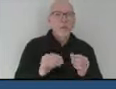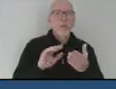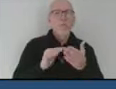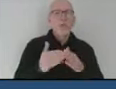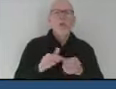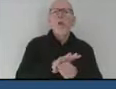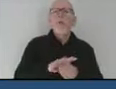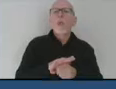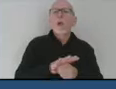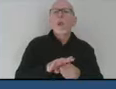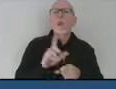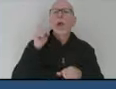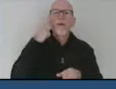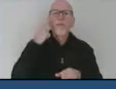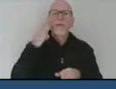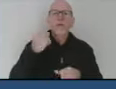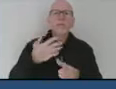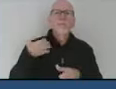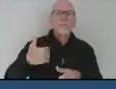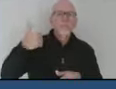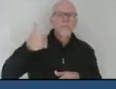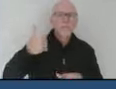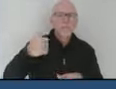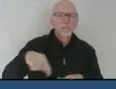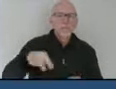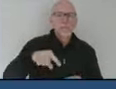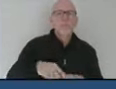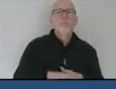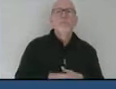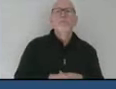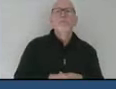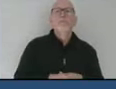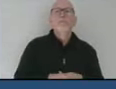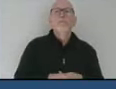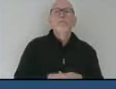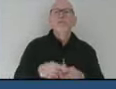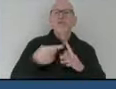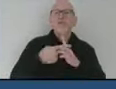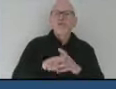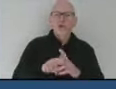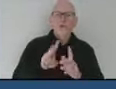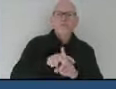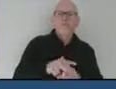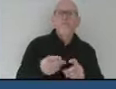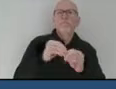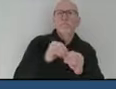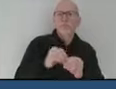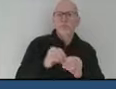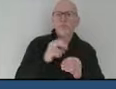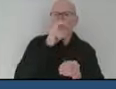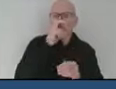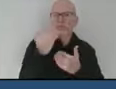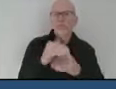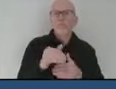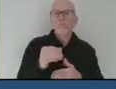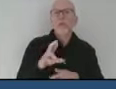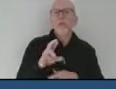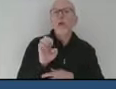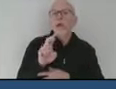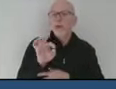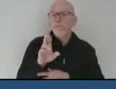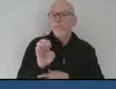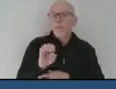and more communities, local government entities as well, apply more restrictions or enforce guidelines